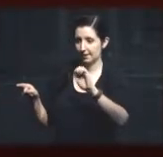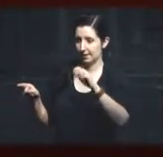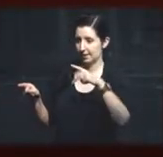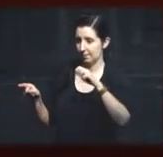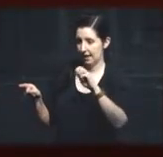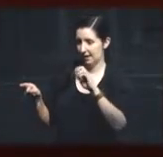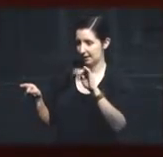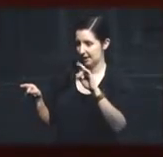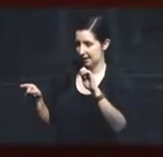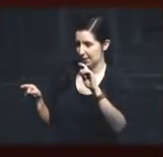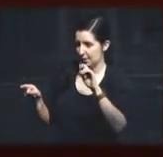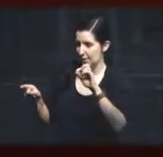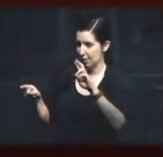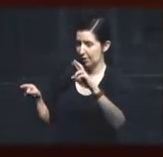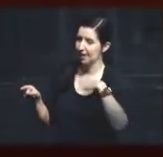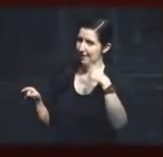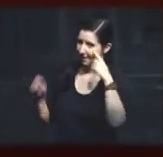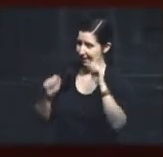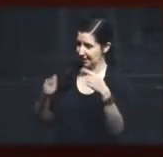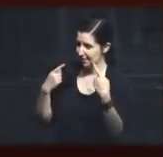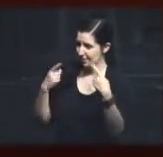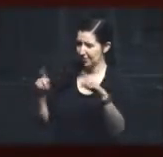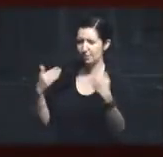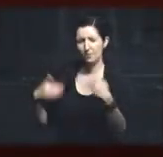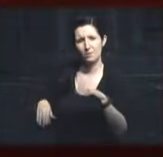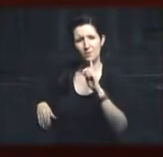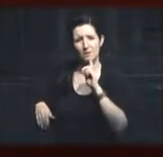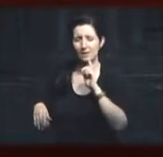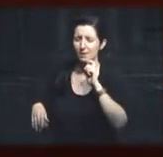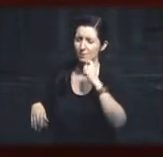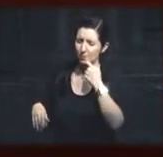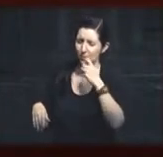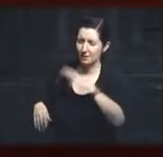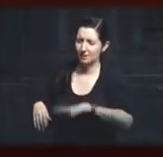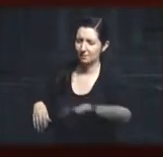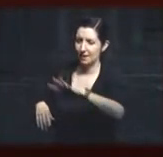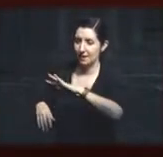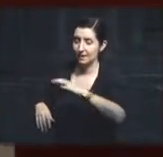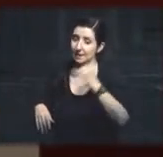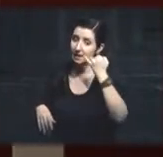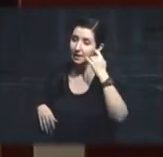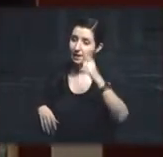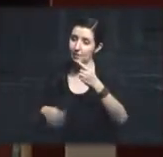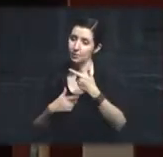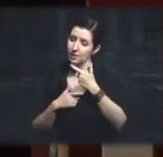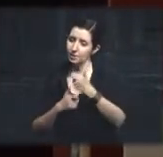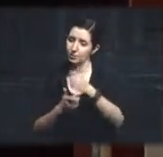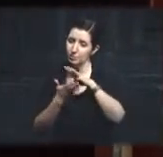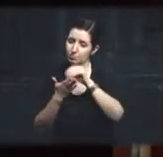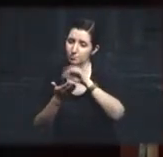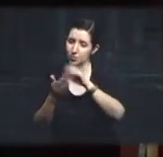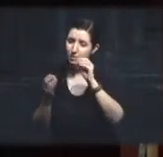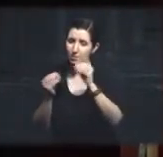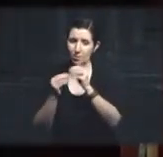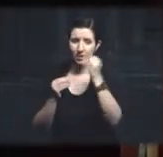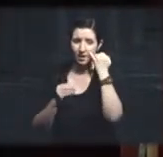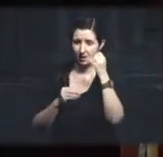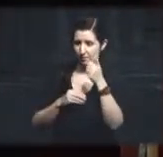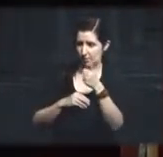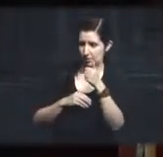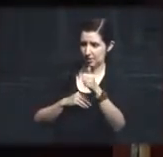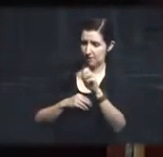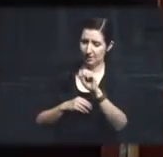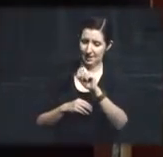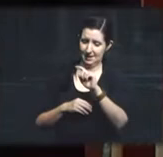space. If you're a stakeholder in this especially and you're interested in knowing more about it, let me know. We can